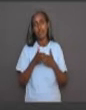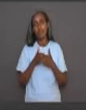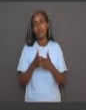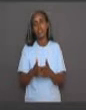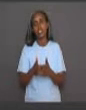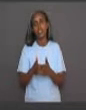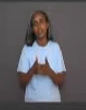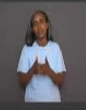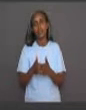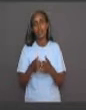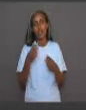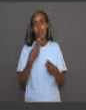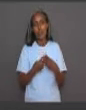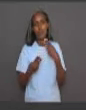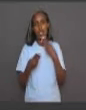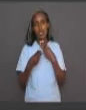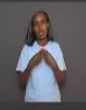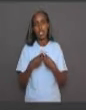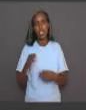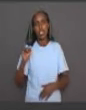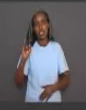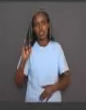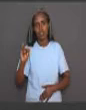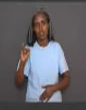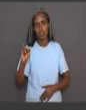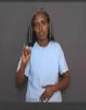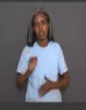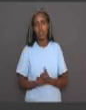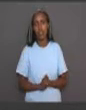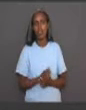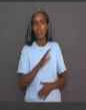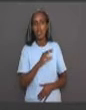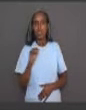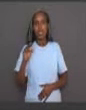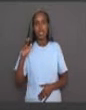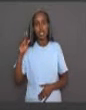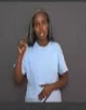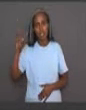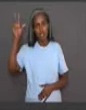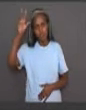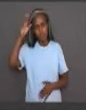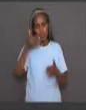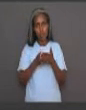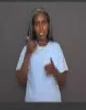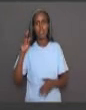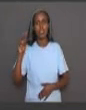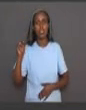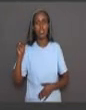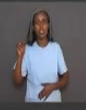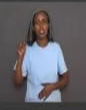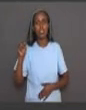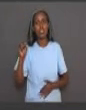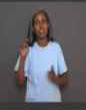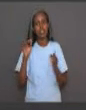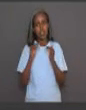principle of mathematical induction, n cubed minus n